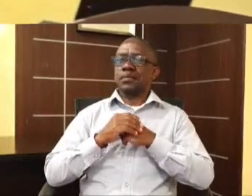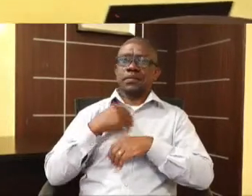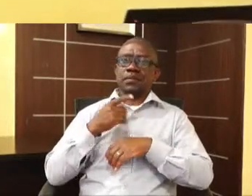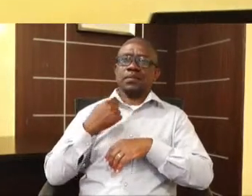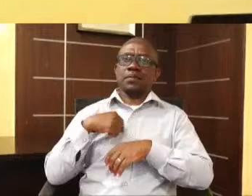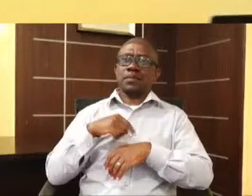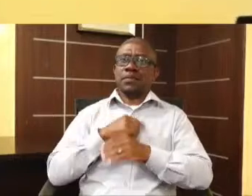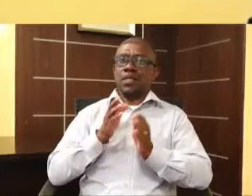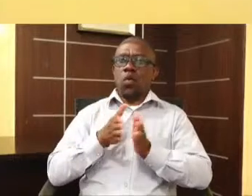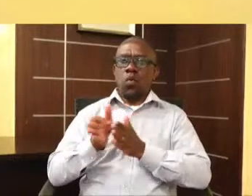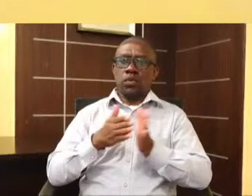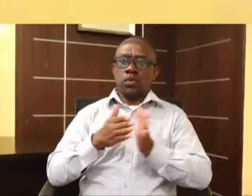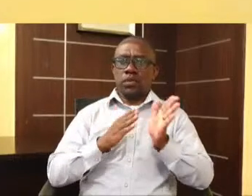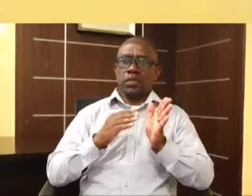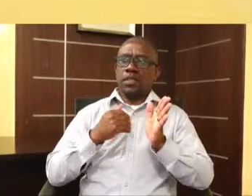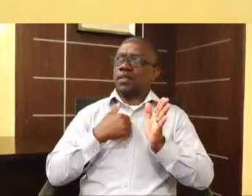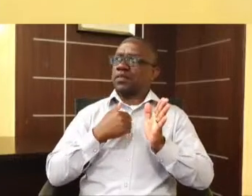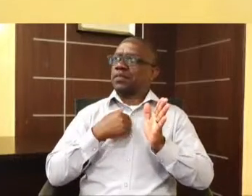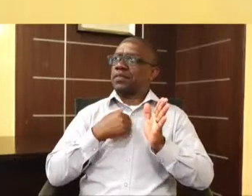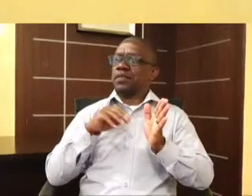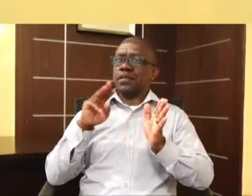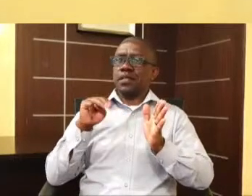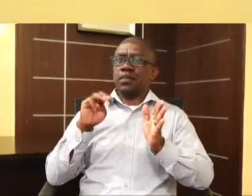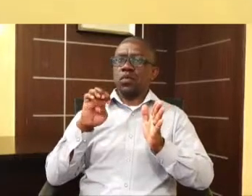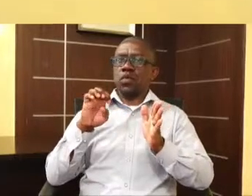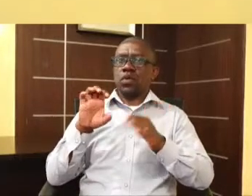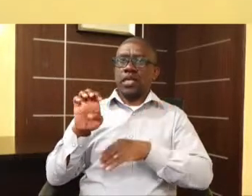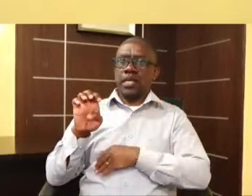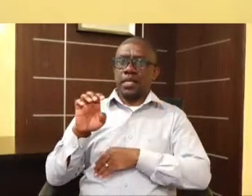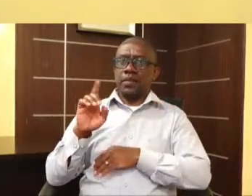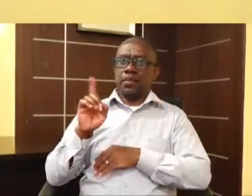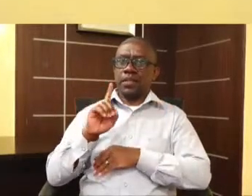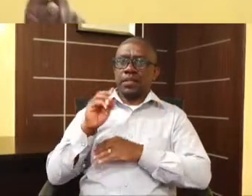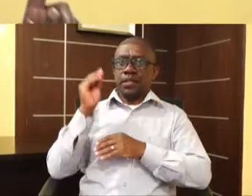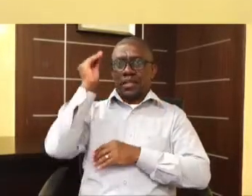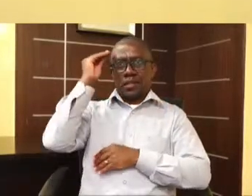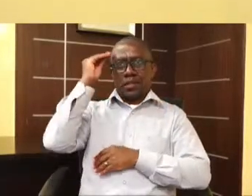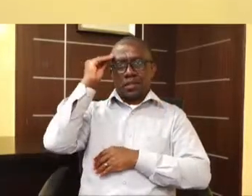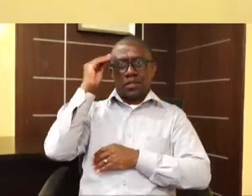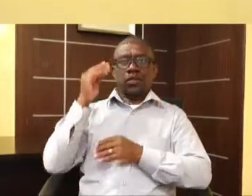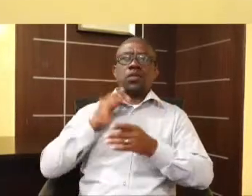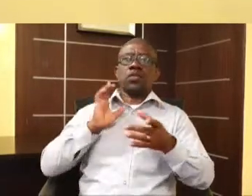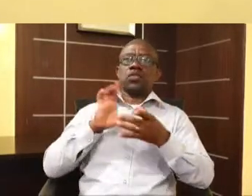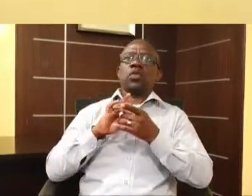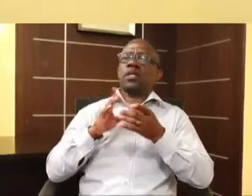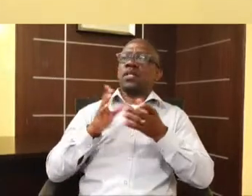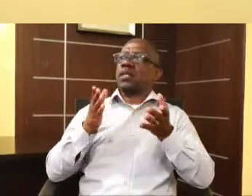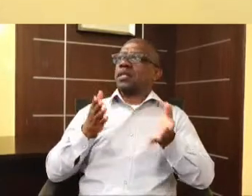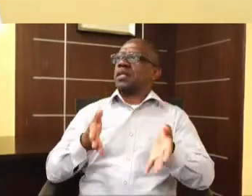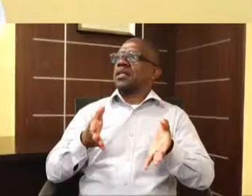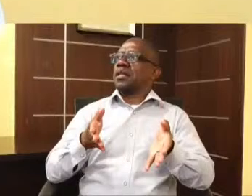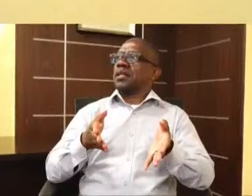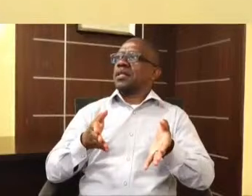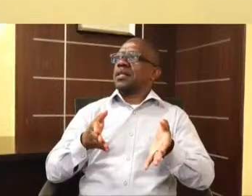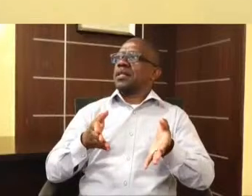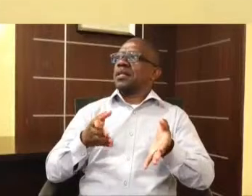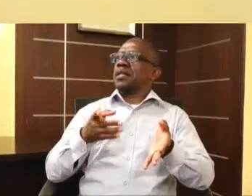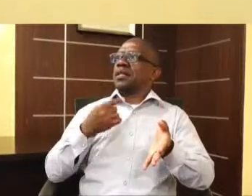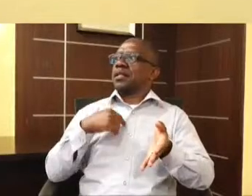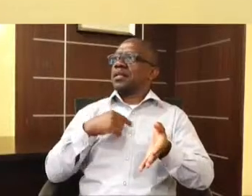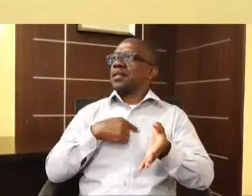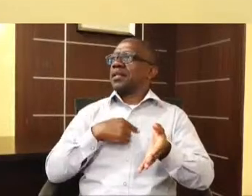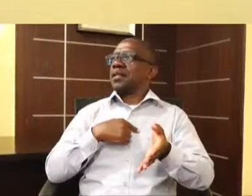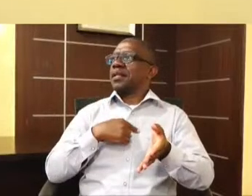The opportunity is that MOE, Ministry of Education, has said anajoin. Na akijoin, alafu